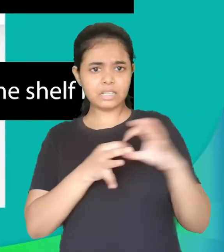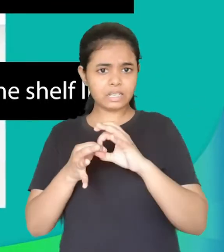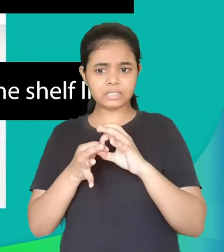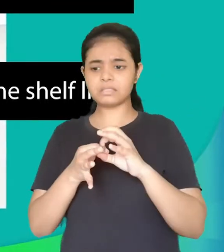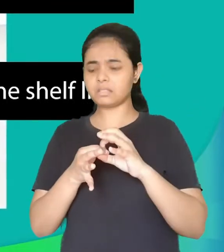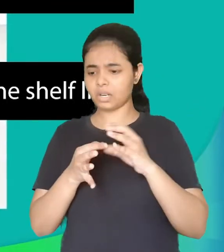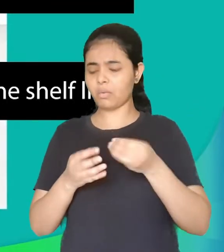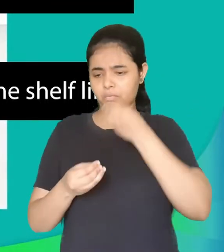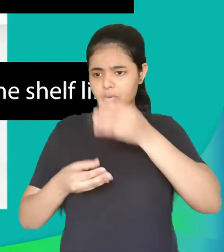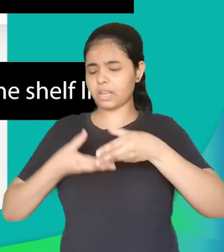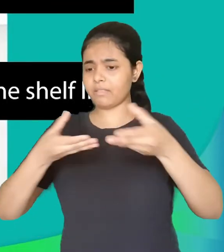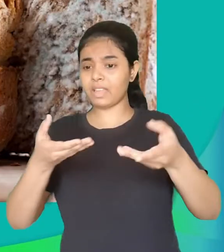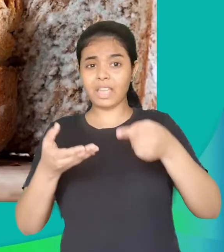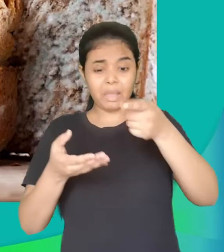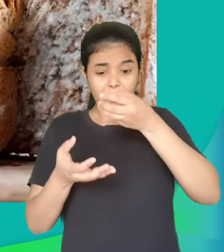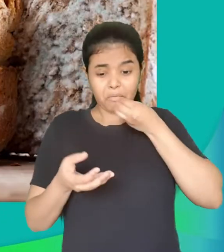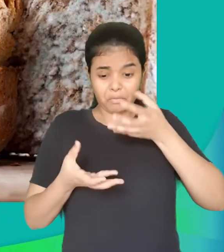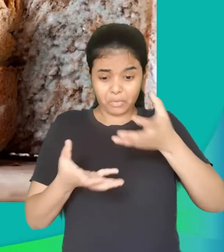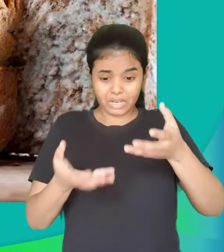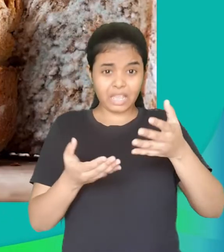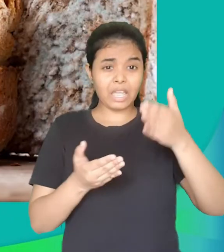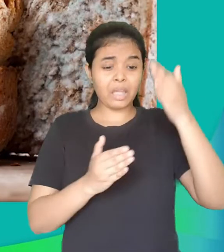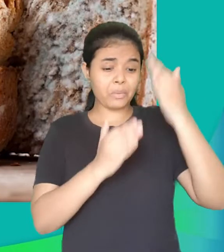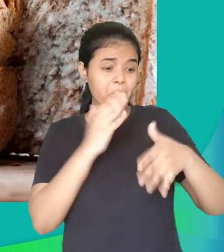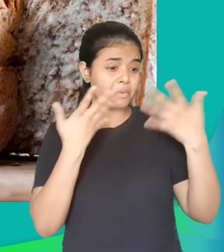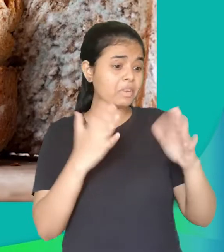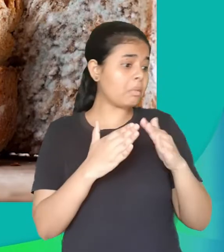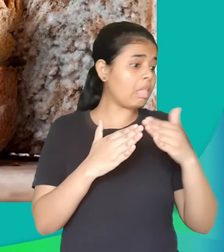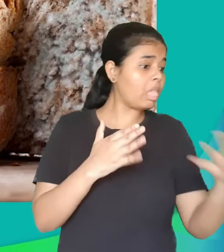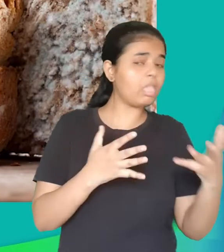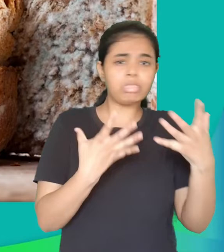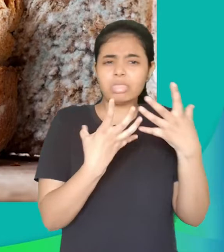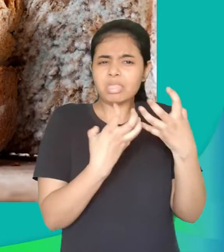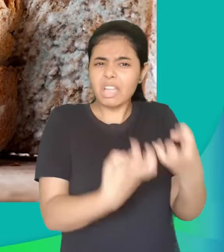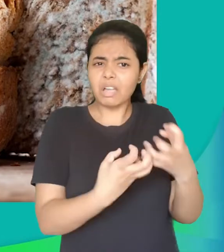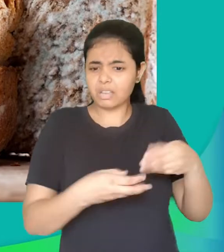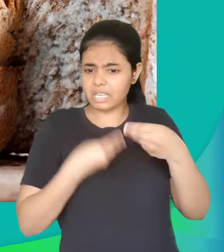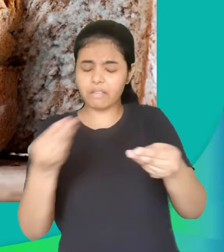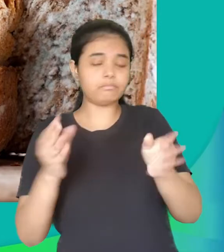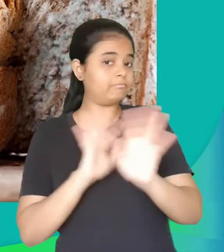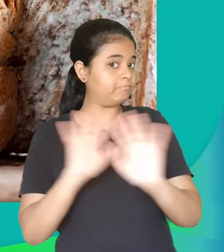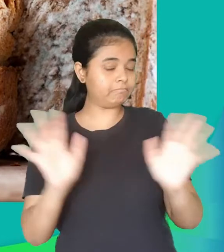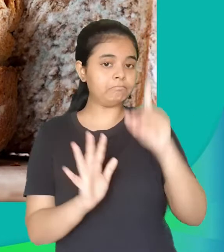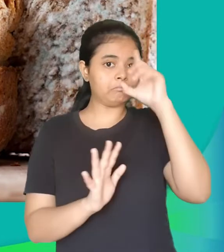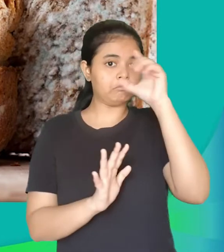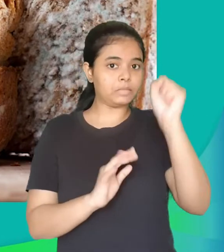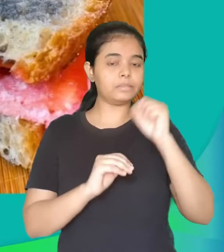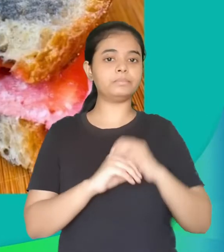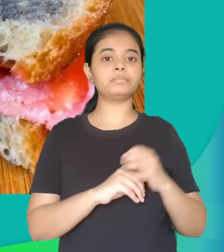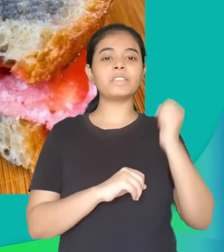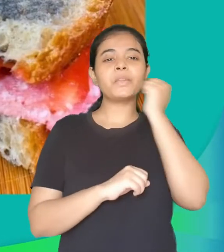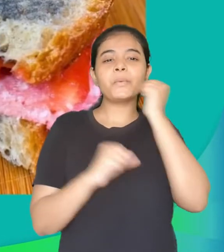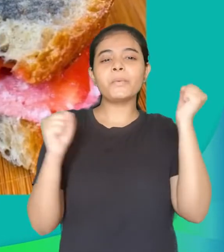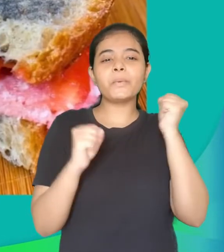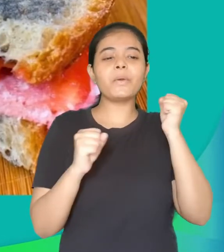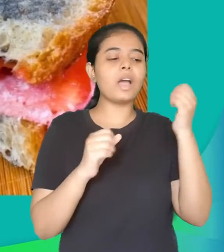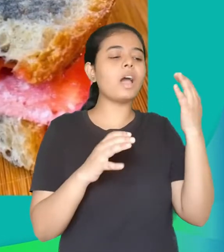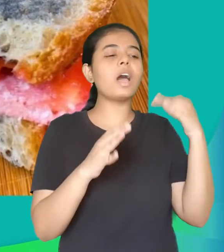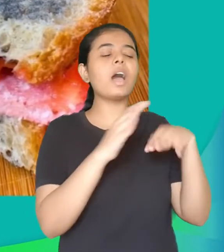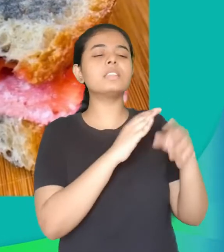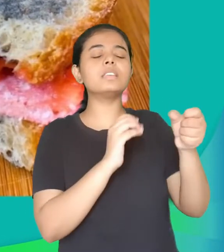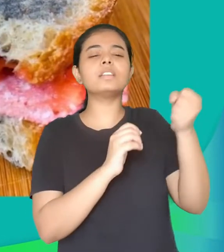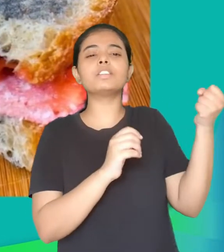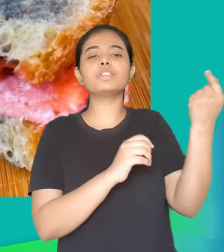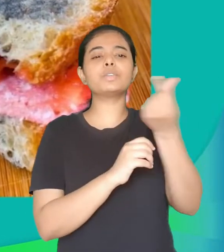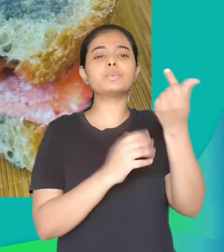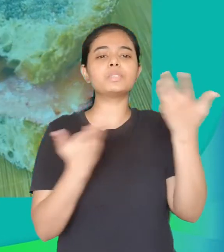consumption. No surplus food distribution organization shall distribute surplus food after expiry of its